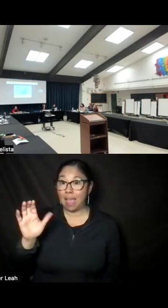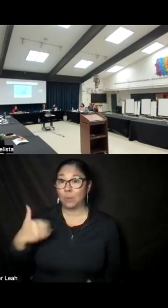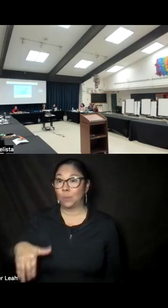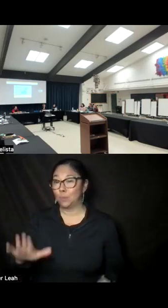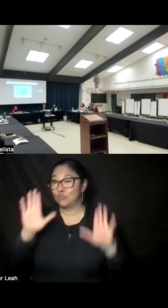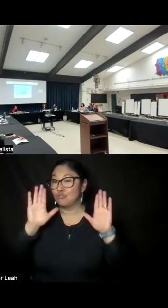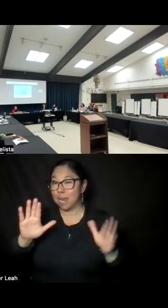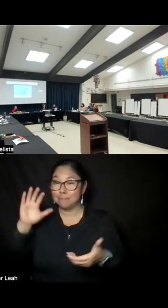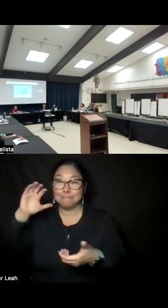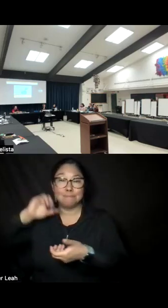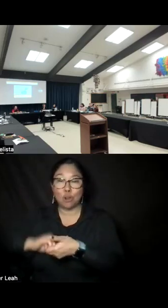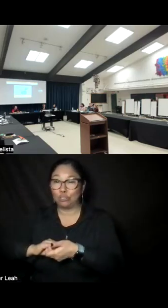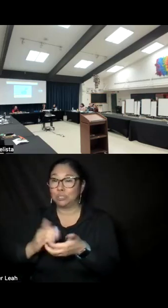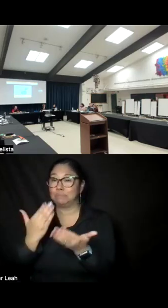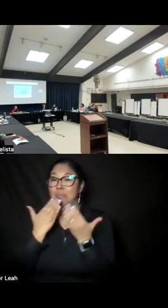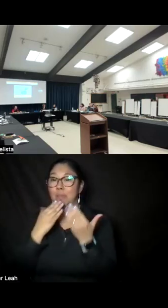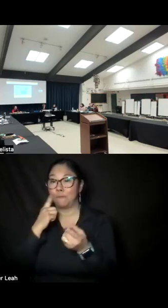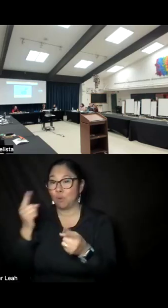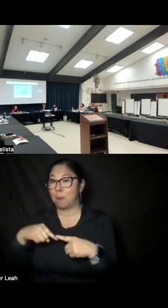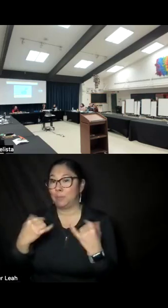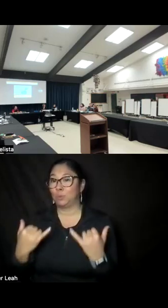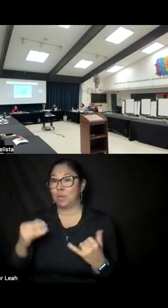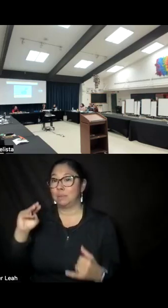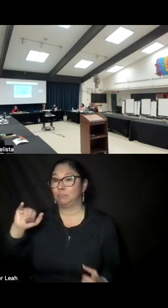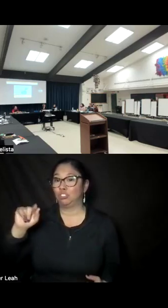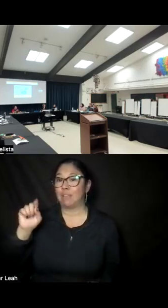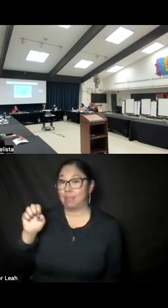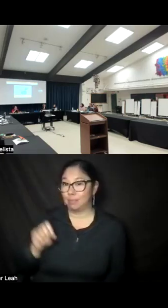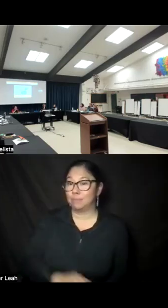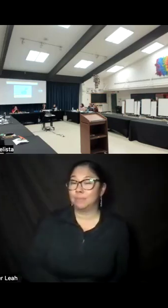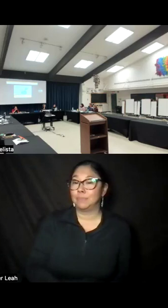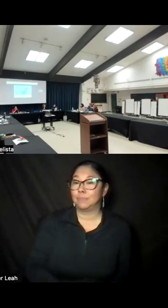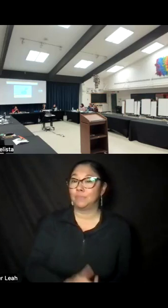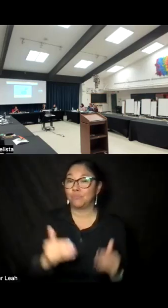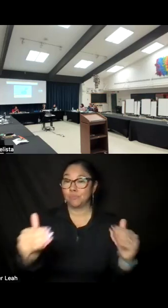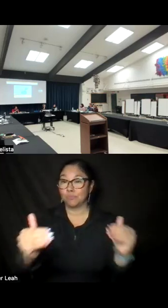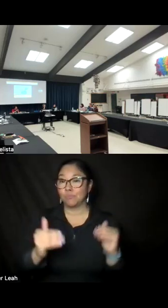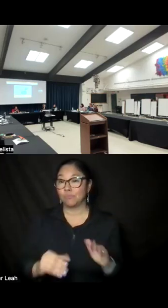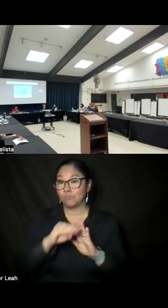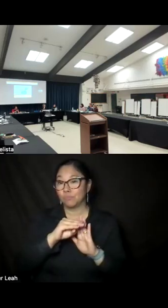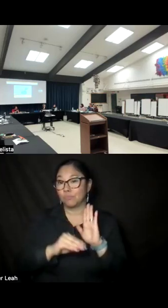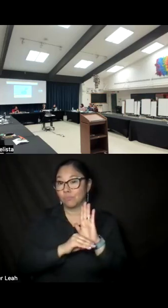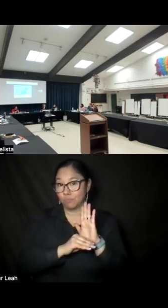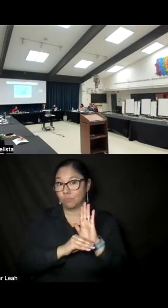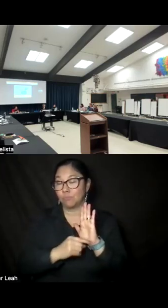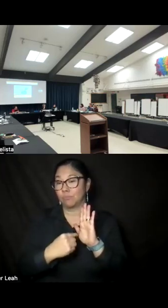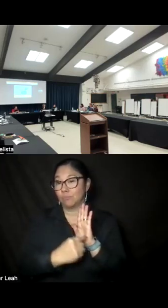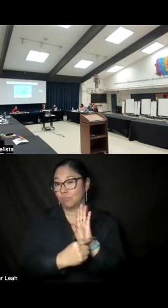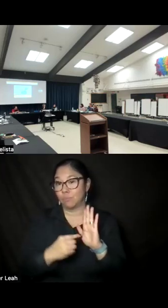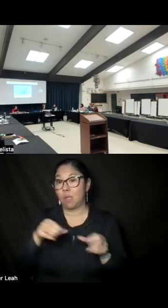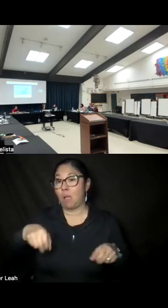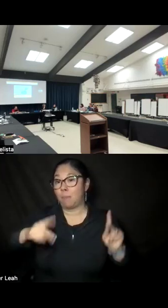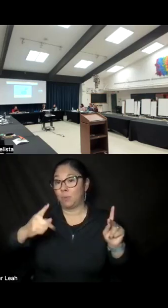partnership. So thank you for being here today, Michelle. Next item on the agenda is the opportunity for